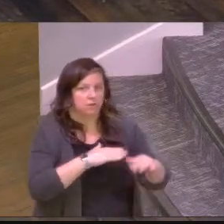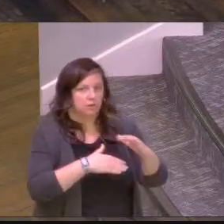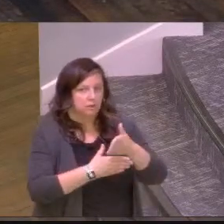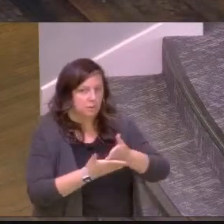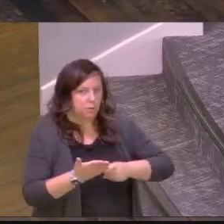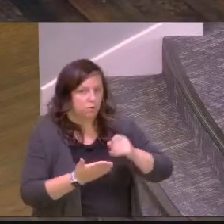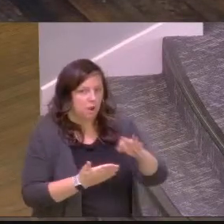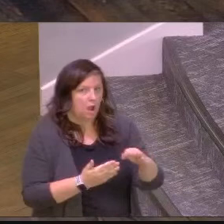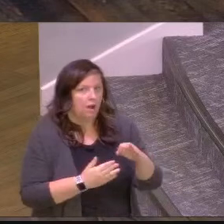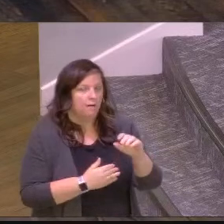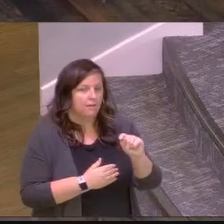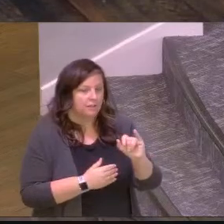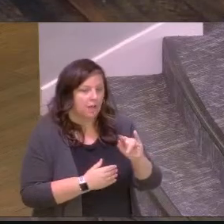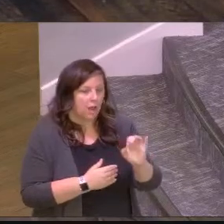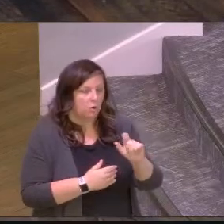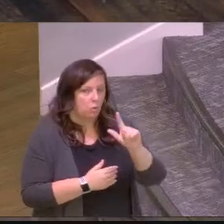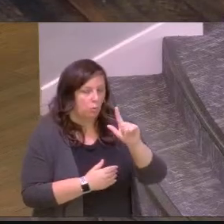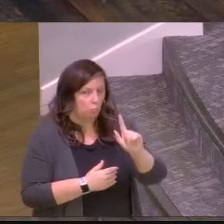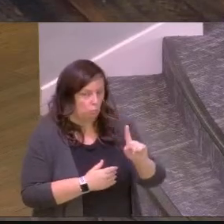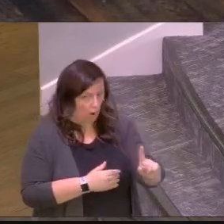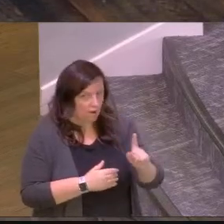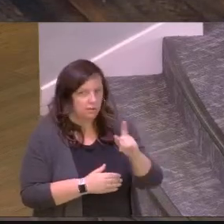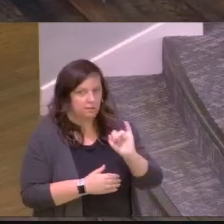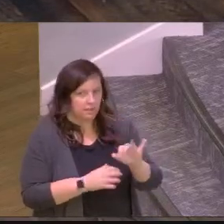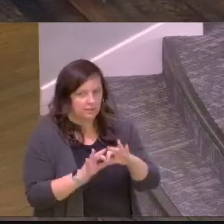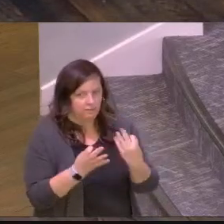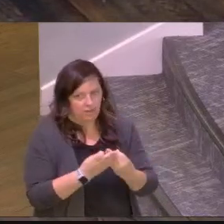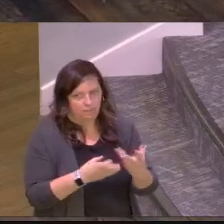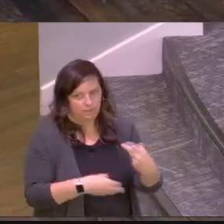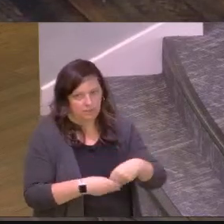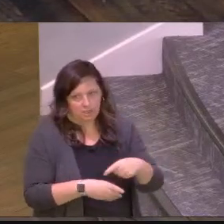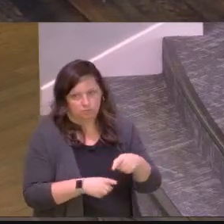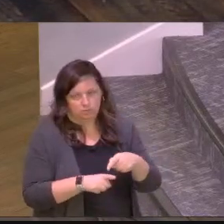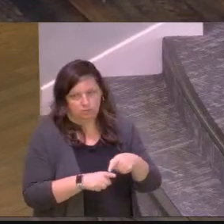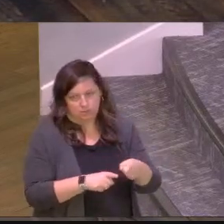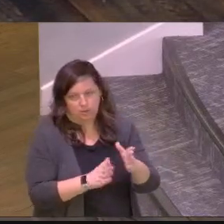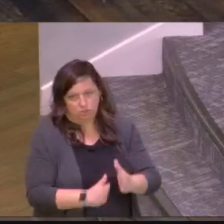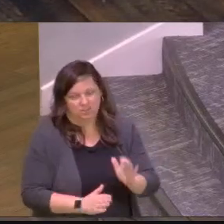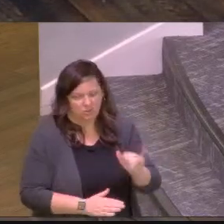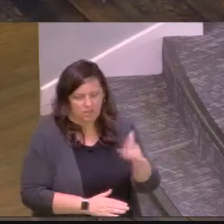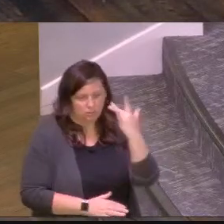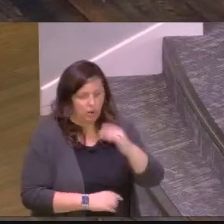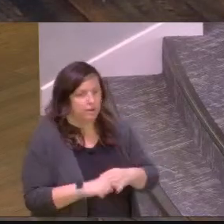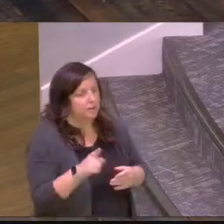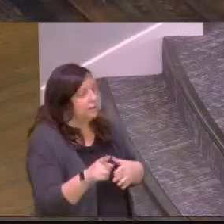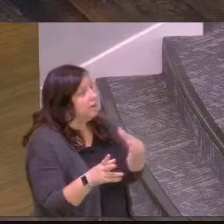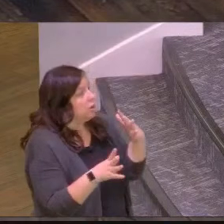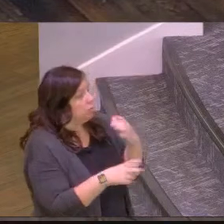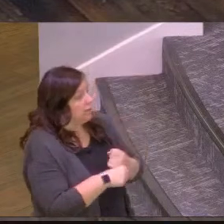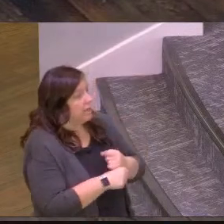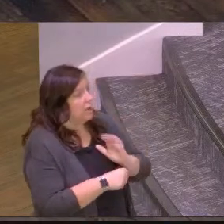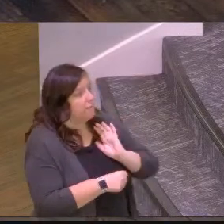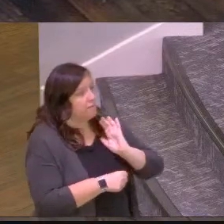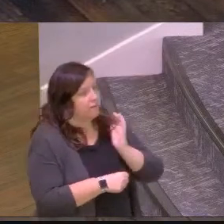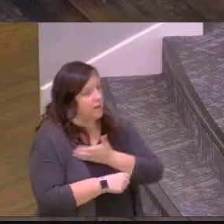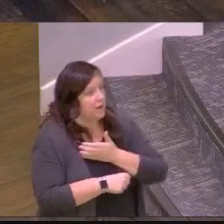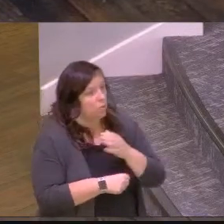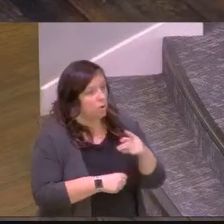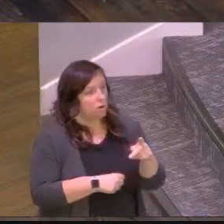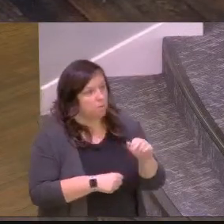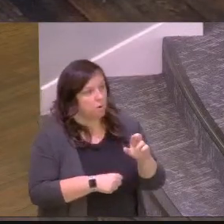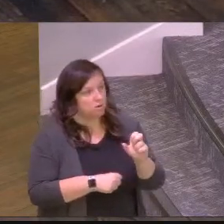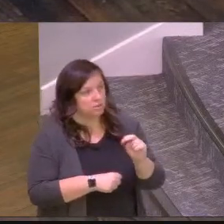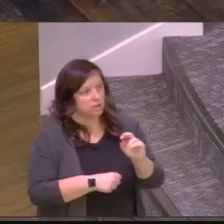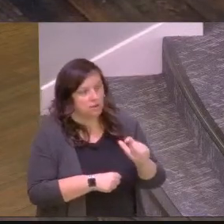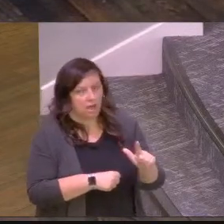that's where that part comes from. okay, excellent, thank you. Yes, ma'am. A recap of our personnel changes between 22